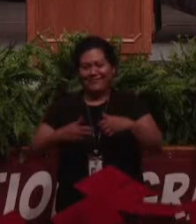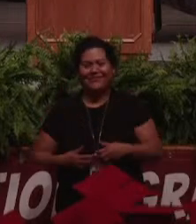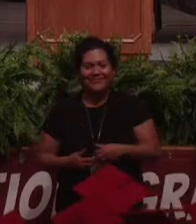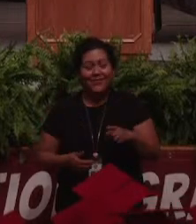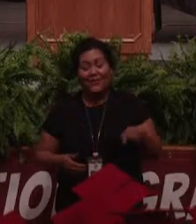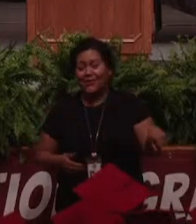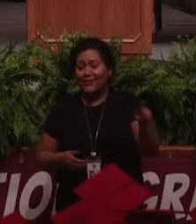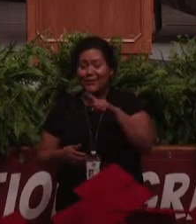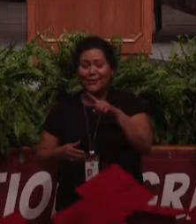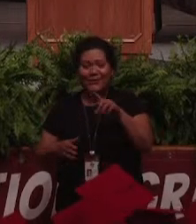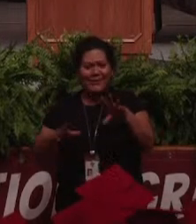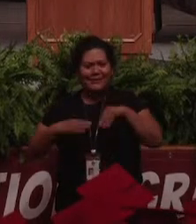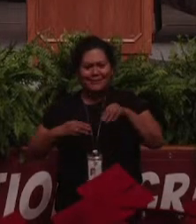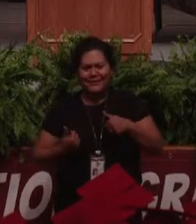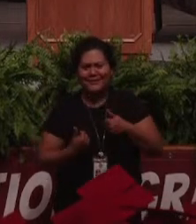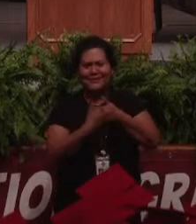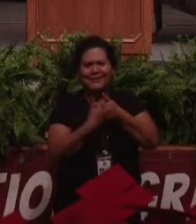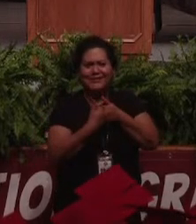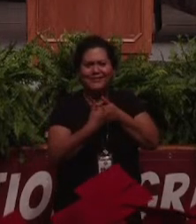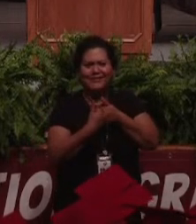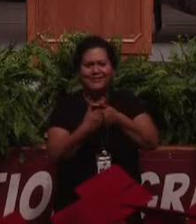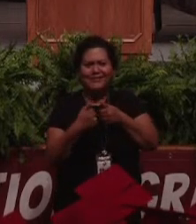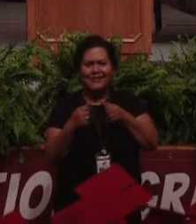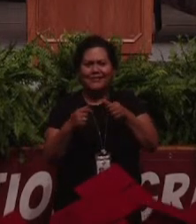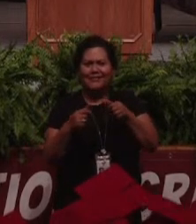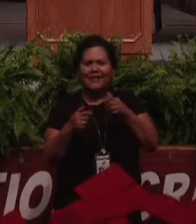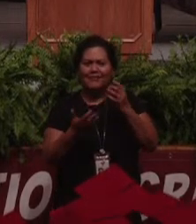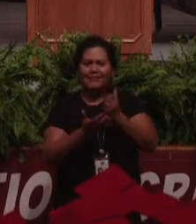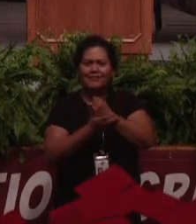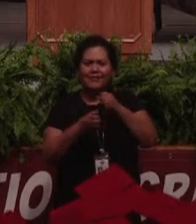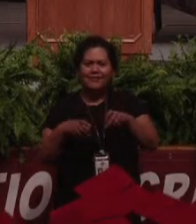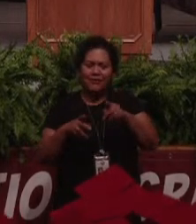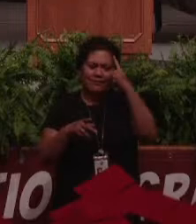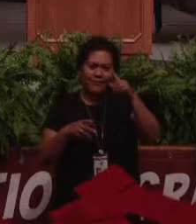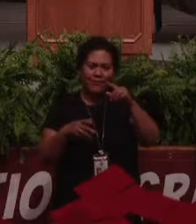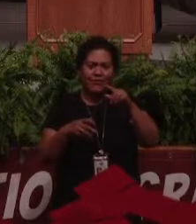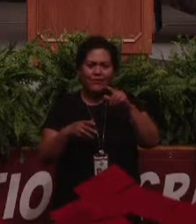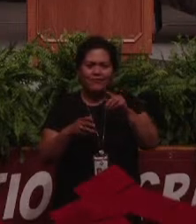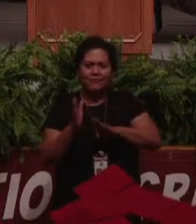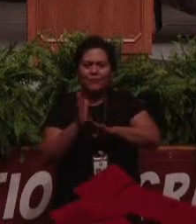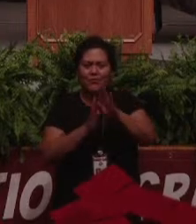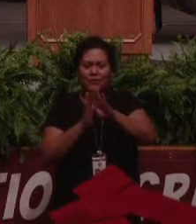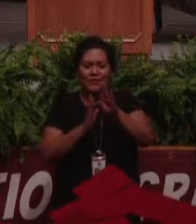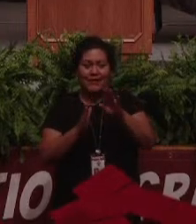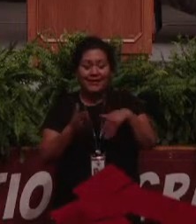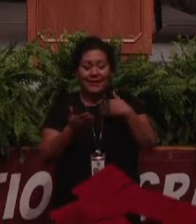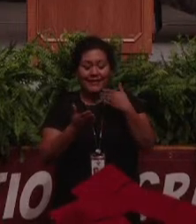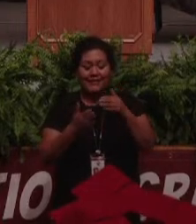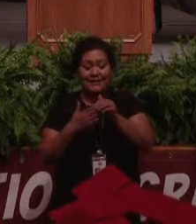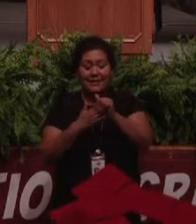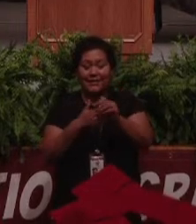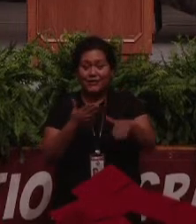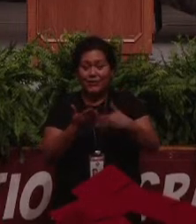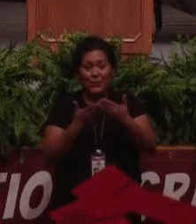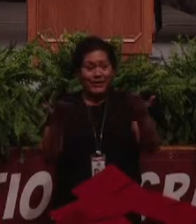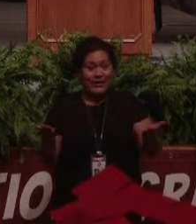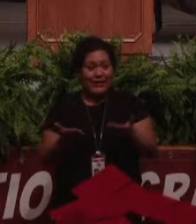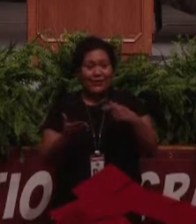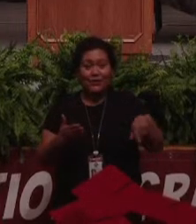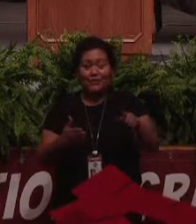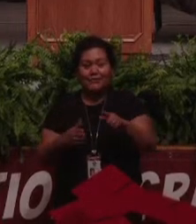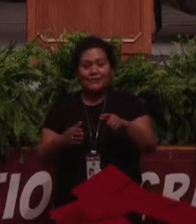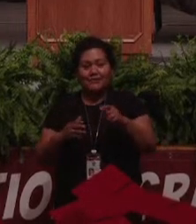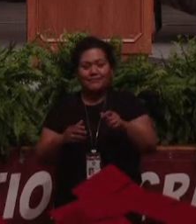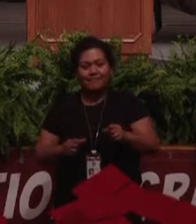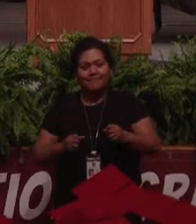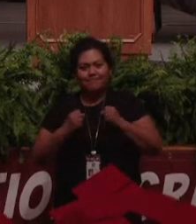You have accepted challenges as opportunity for growth, which led you to this moment. You survived a pandemic,